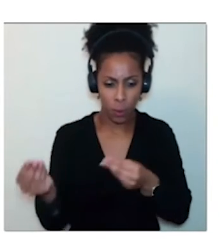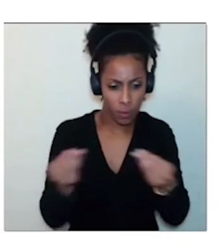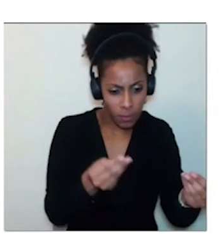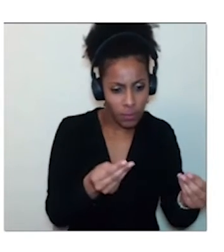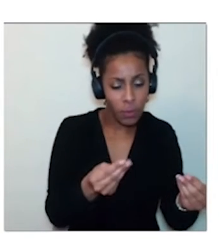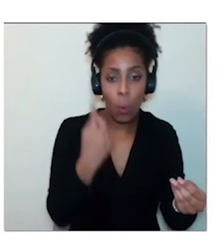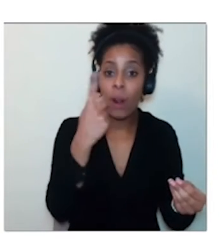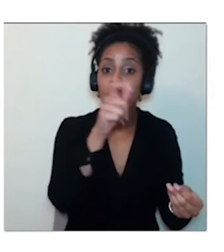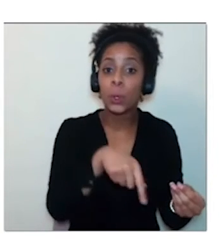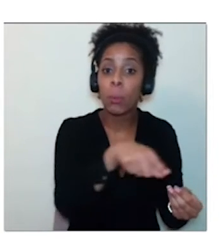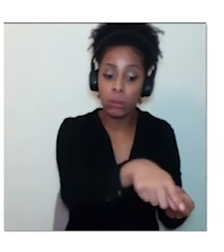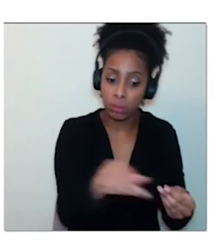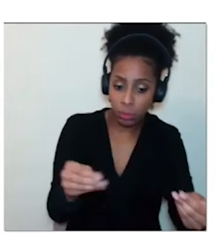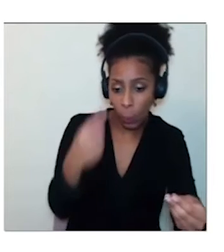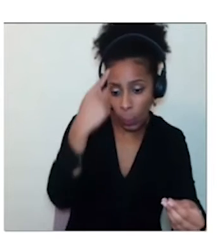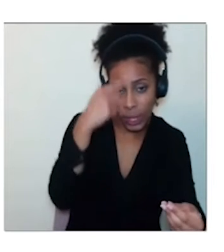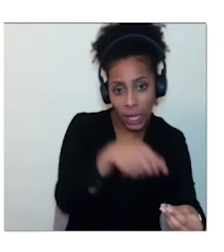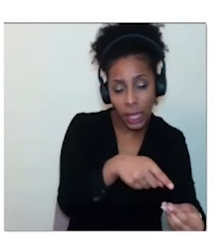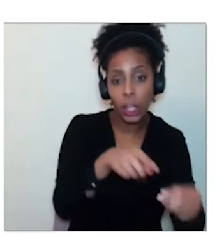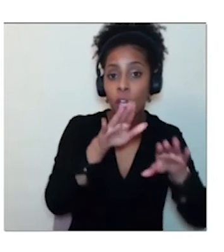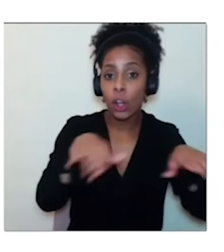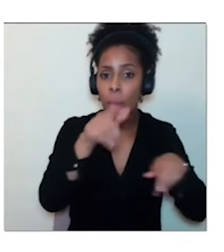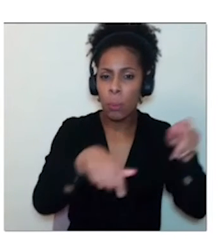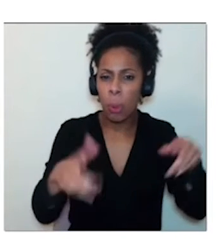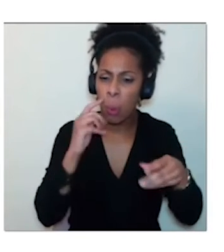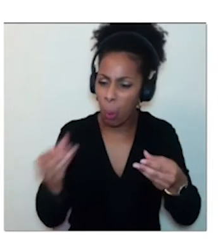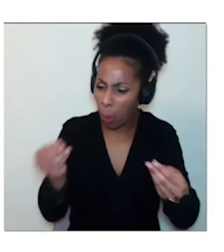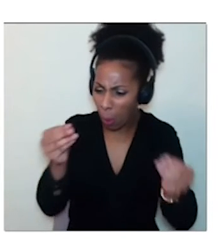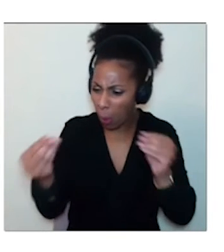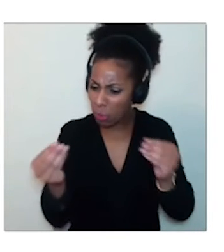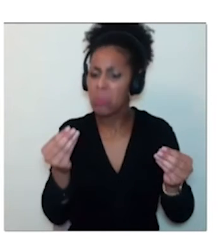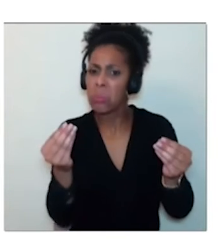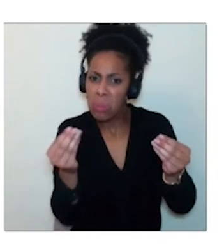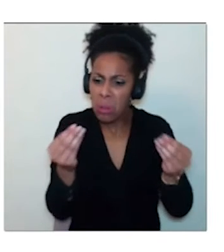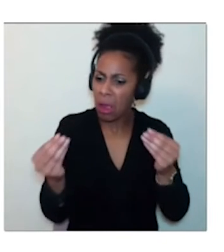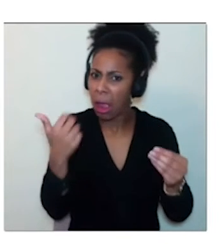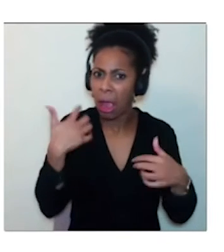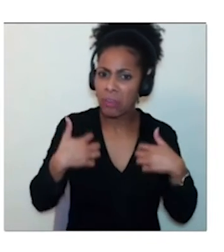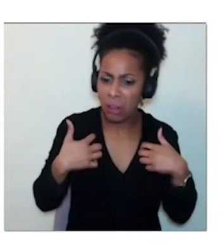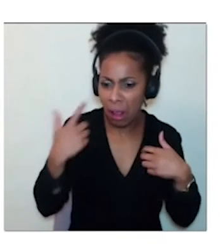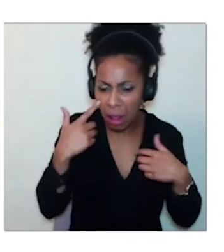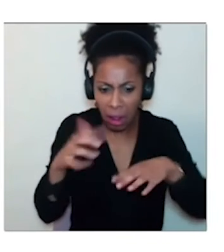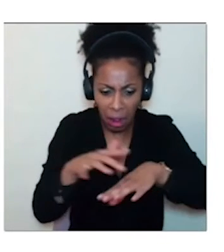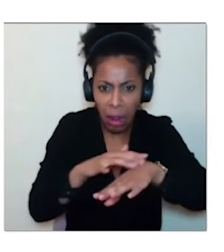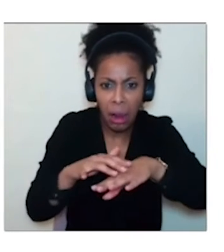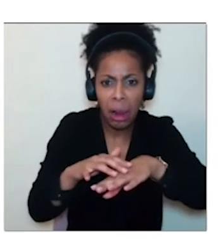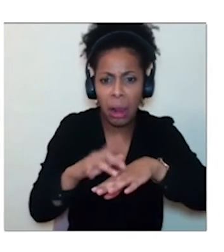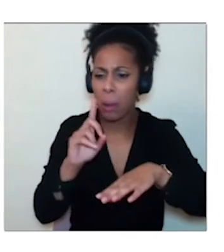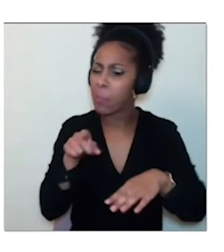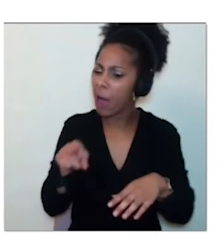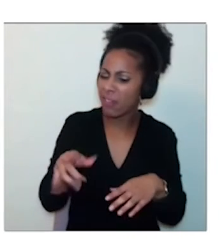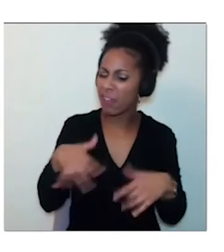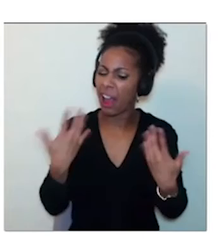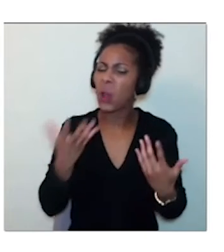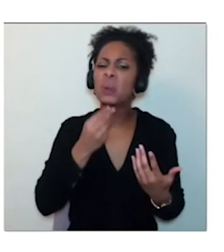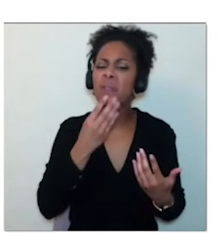it. The students found it interesting but too rudimentary to be of much value to them. It inspired Louis, however,